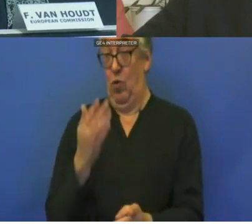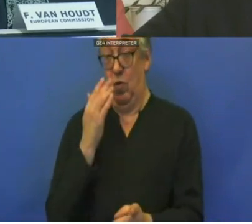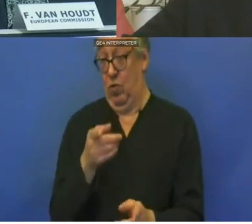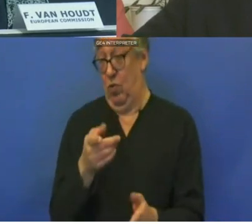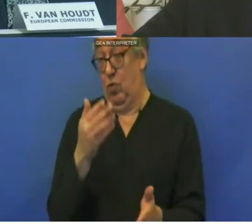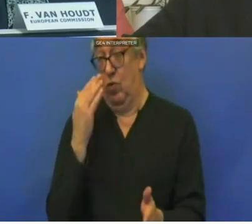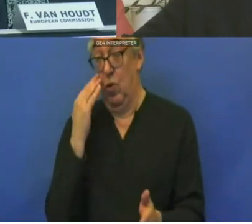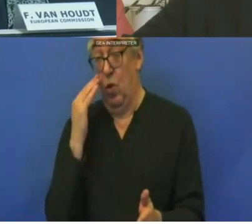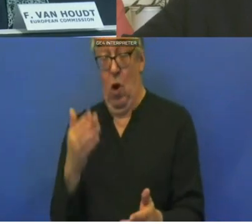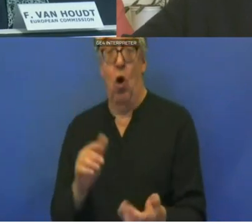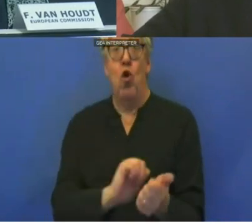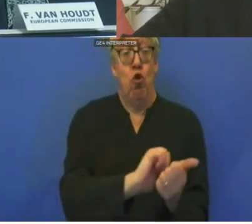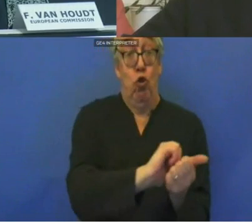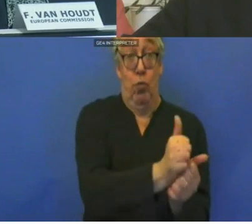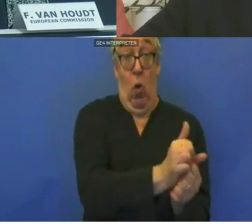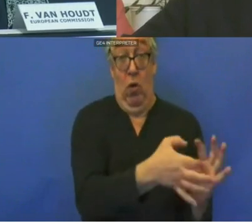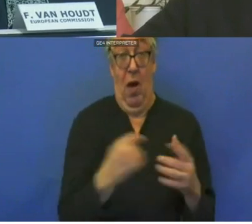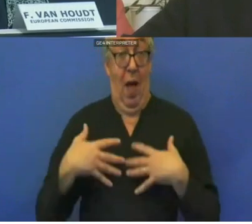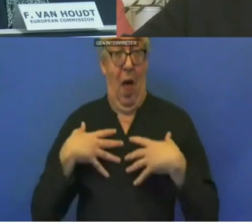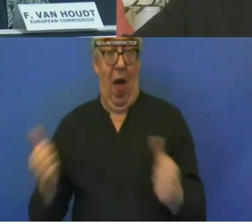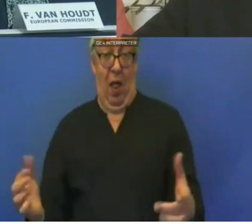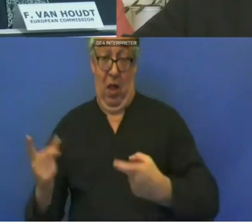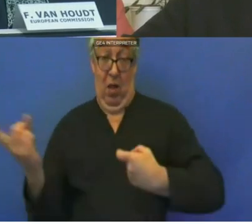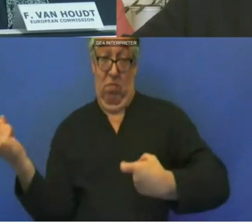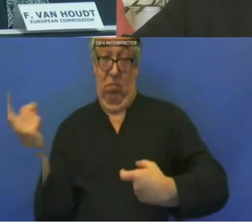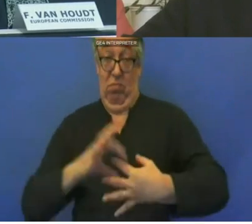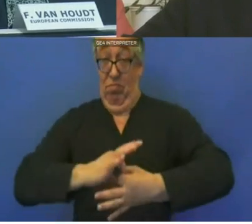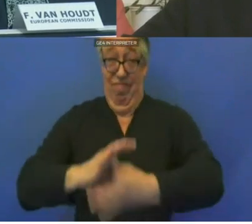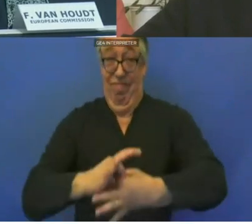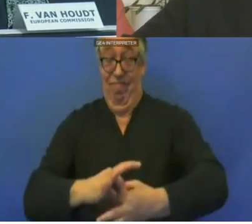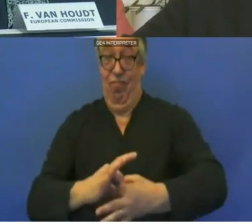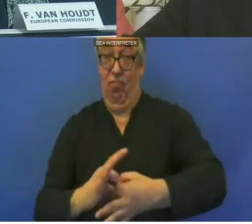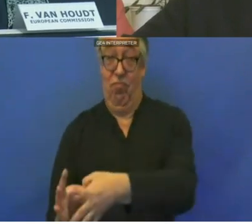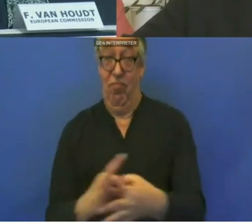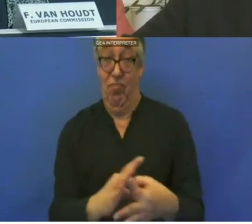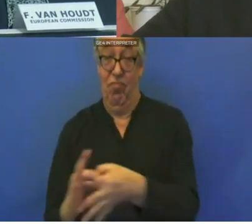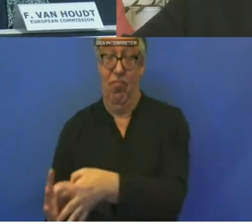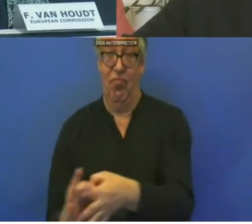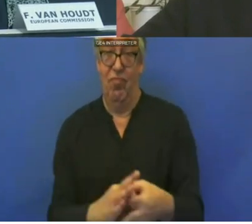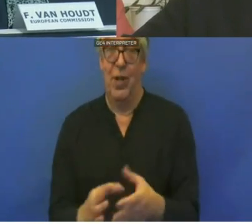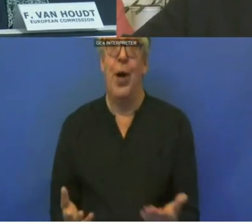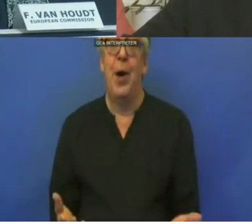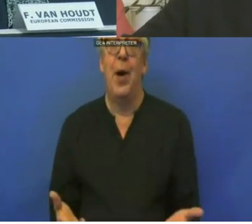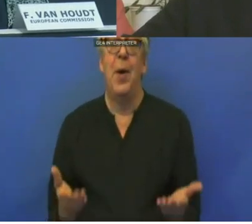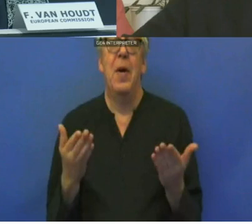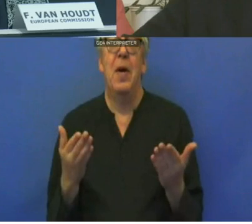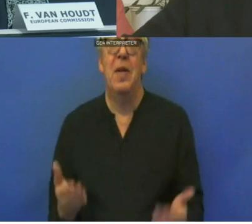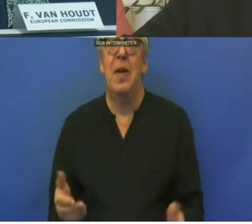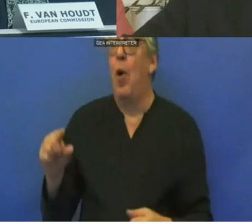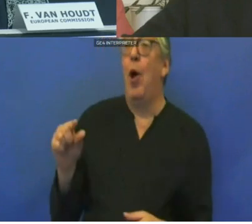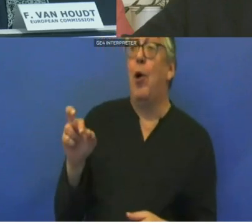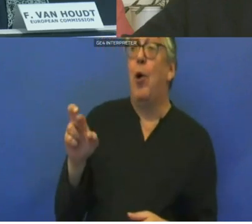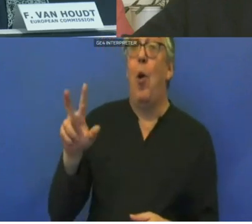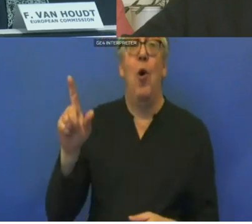to health. Sometimes it is quite unfortunately forgotten, as we see in Gloria's case. But